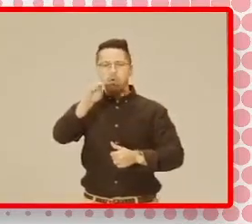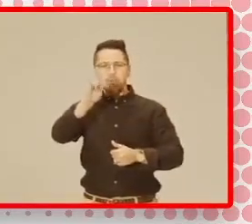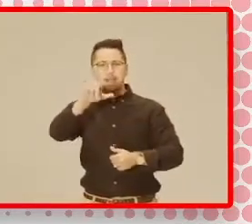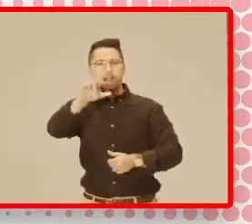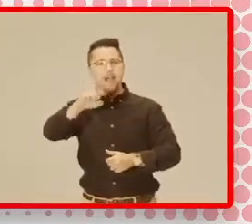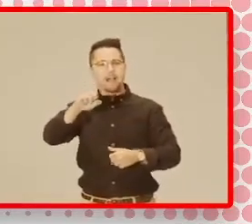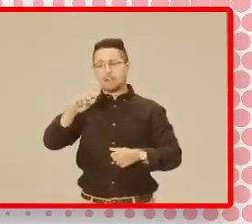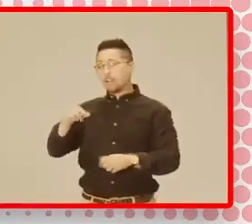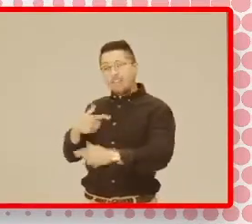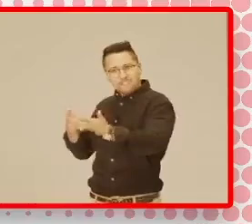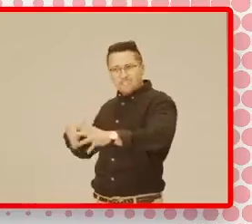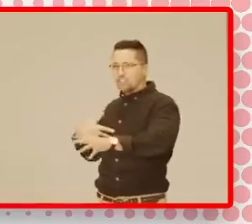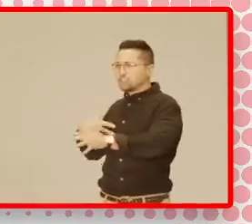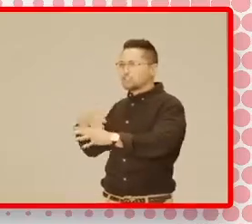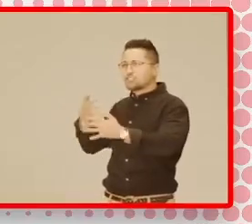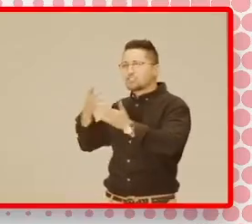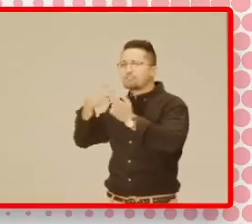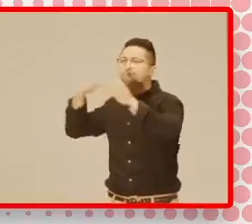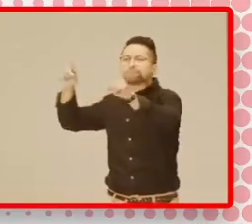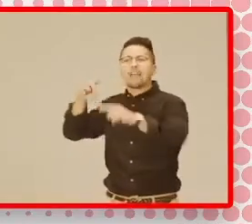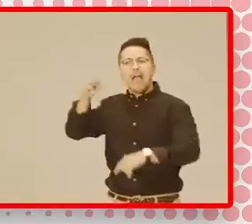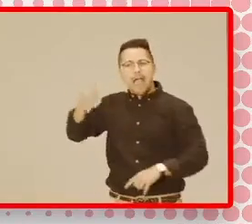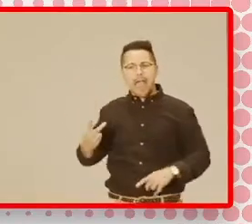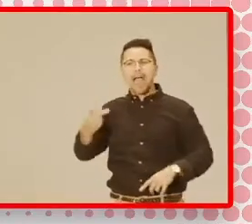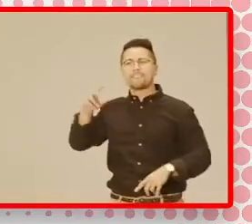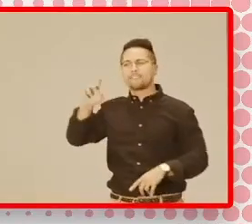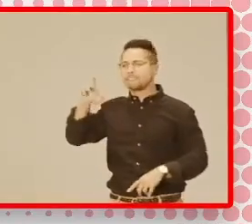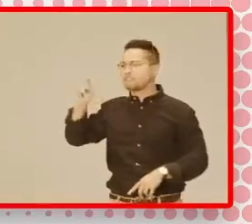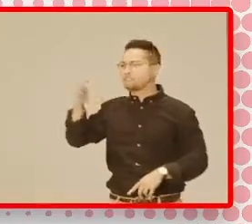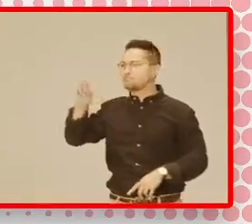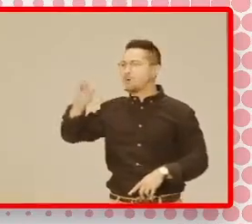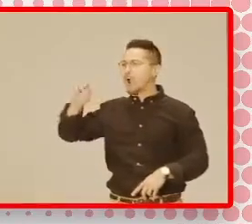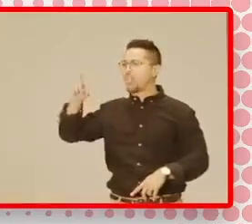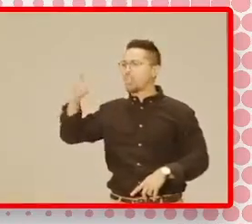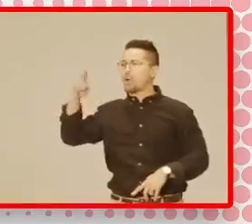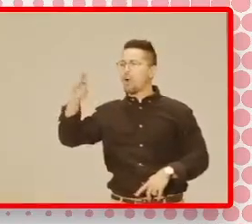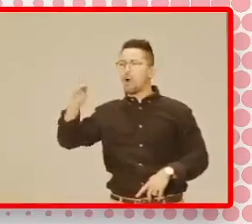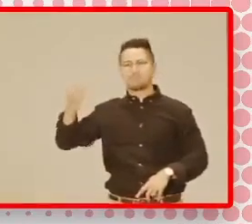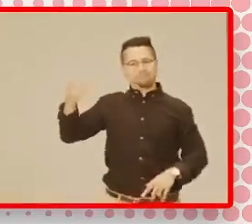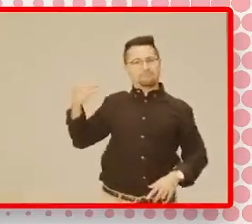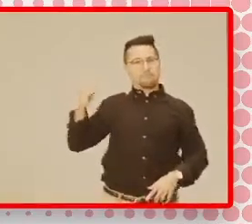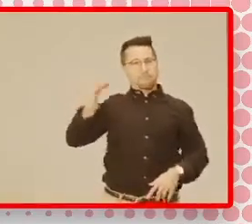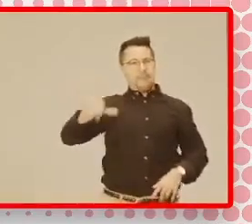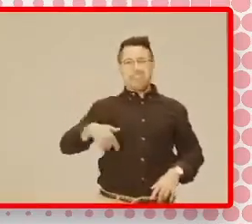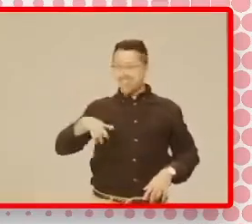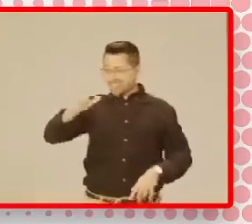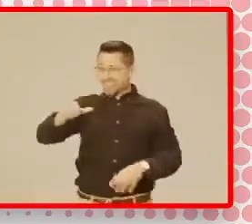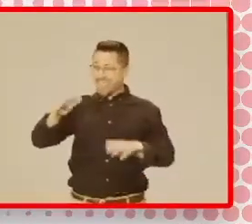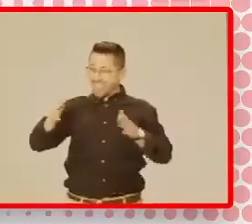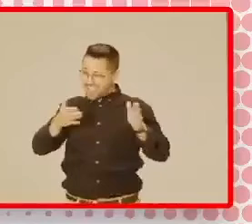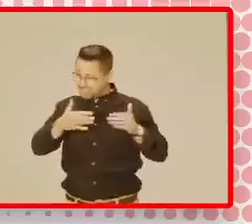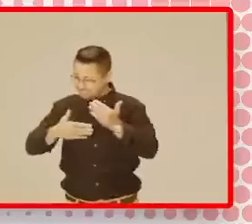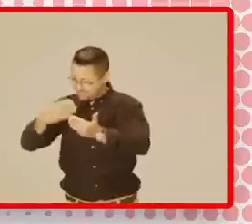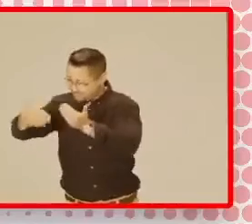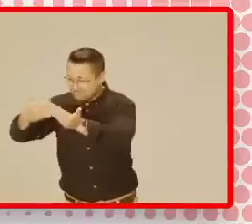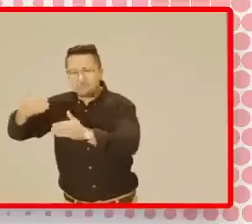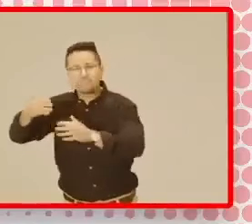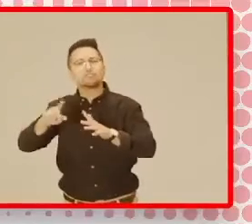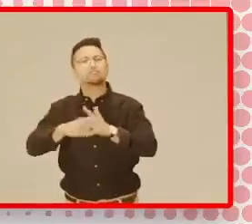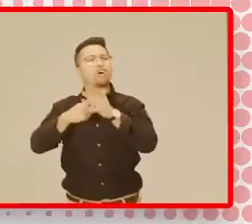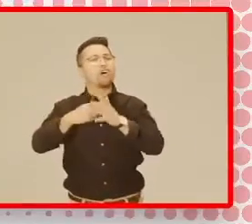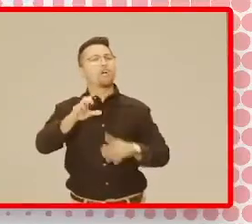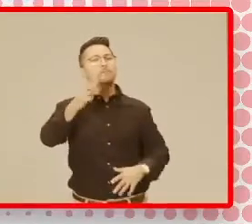finish a half Ironman, conquering that race back in May. But all of this started about 13 months ago, after he